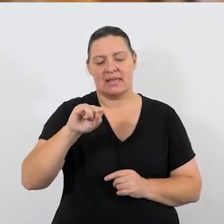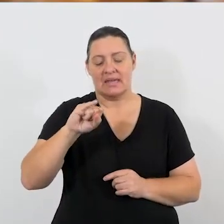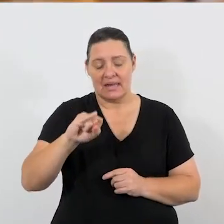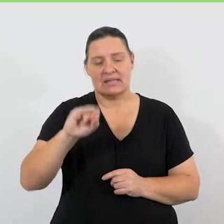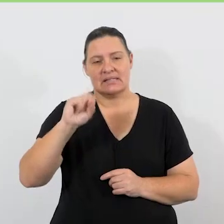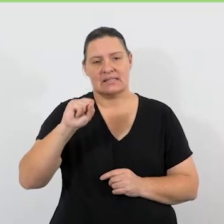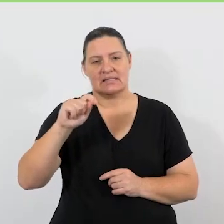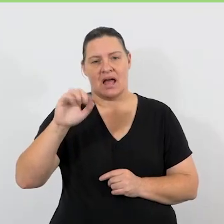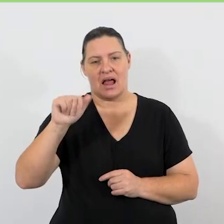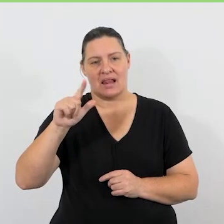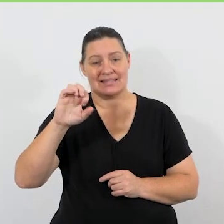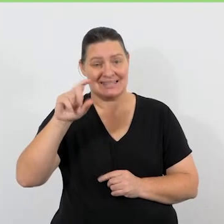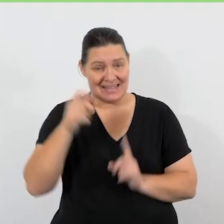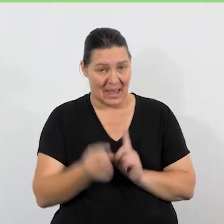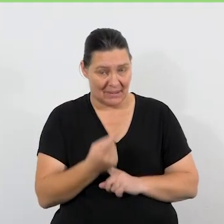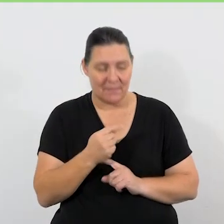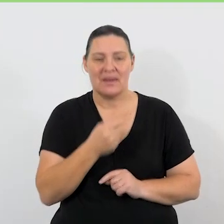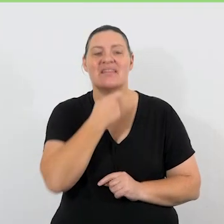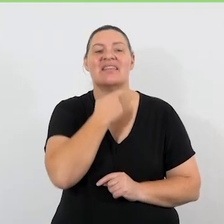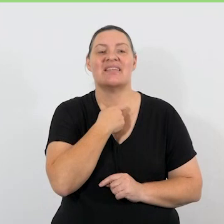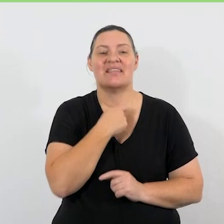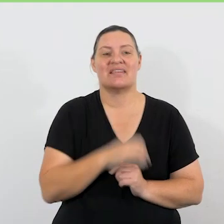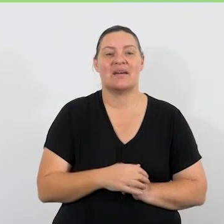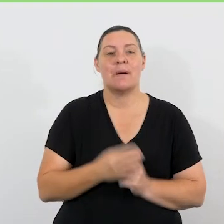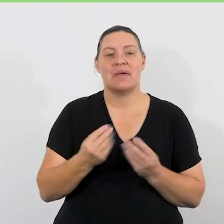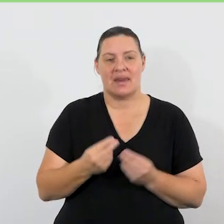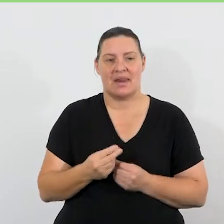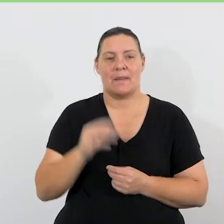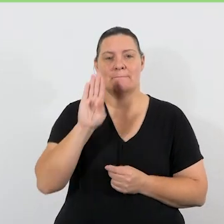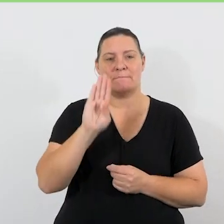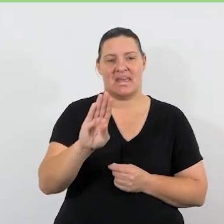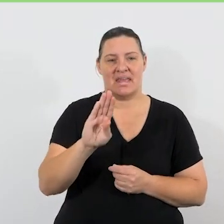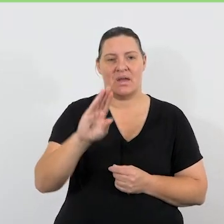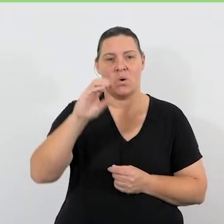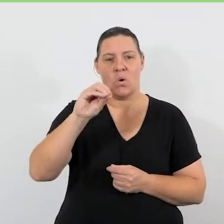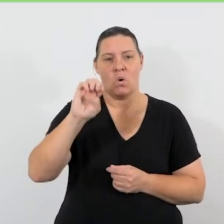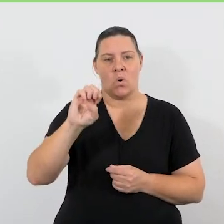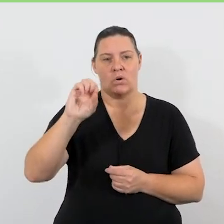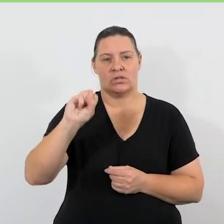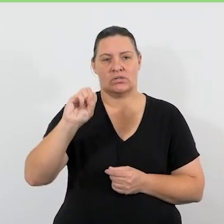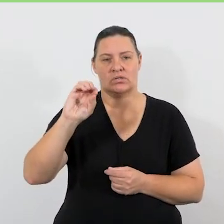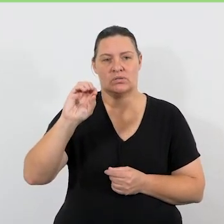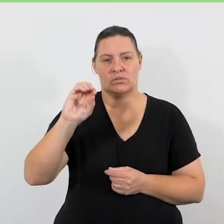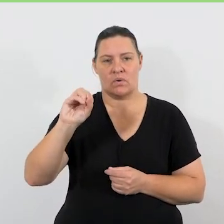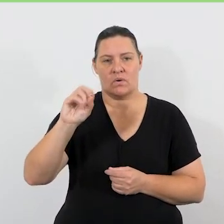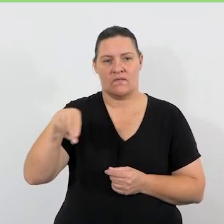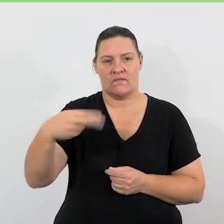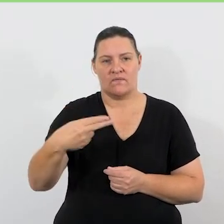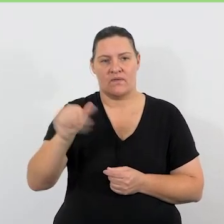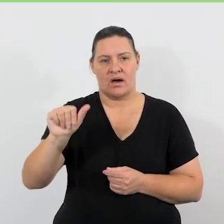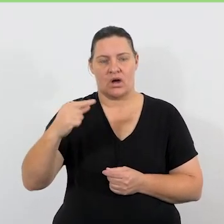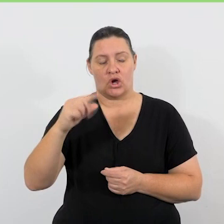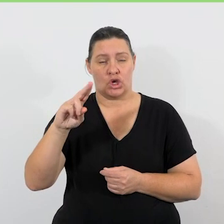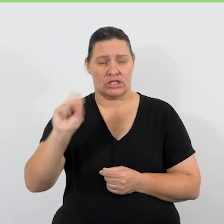one is our esophagus, which is alphabet B. Then number 5,